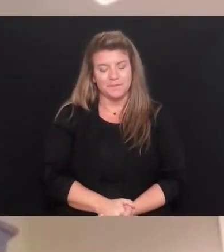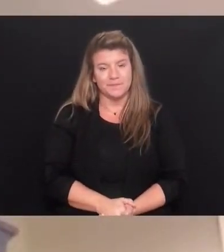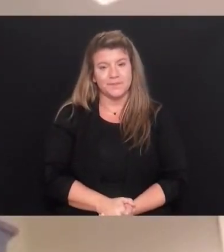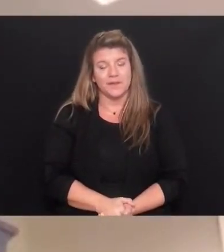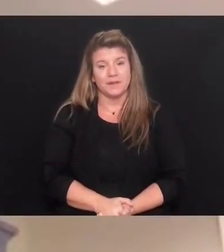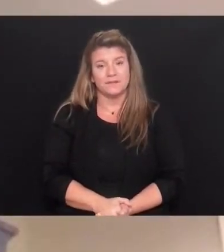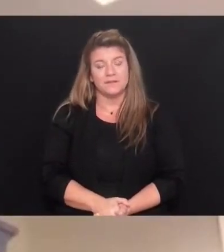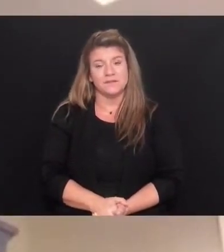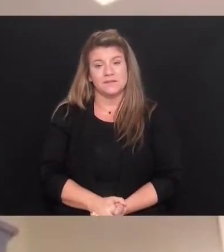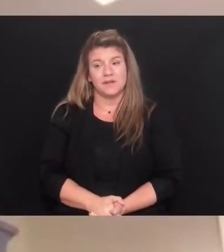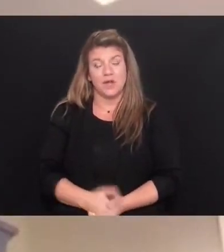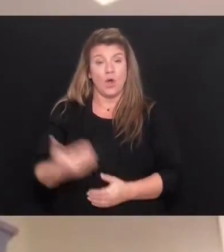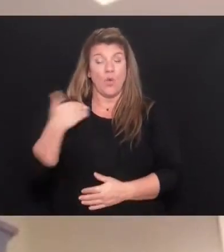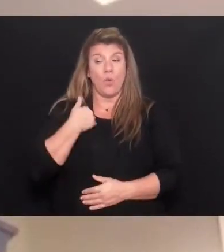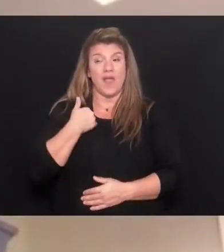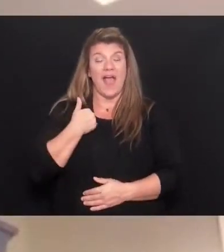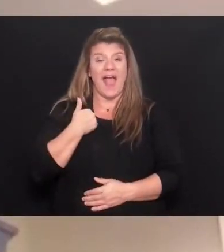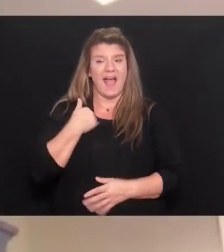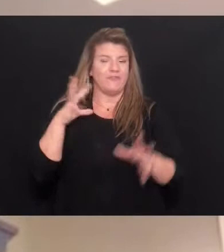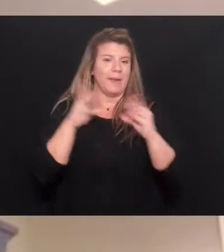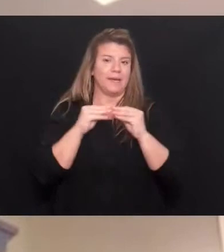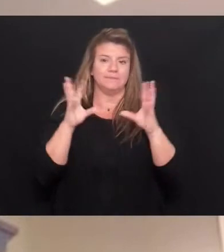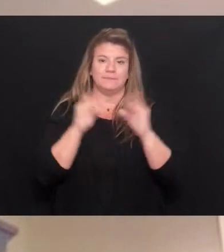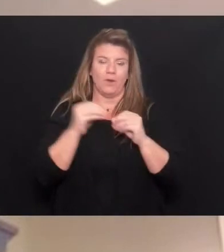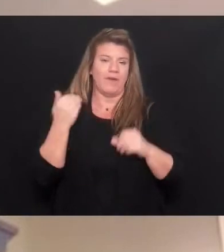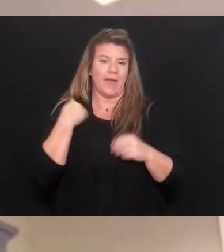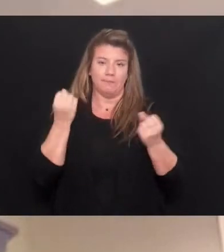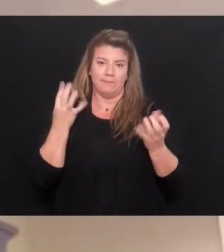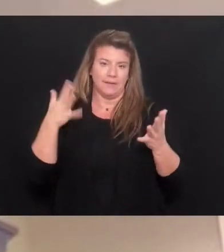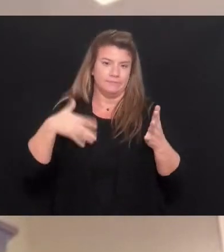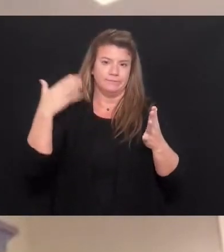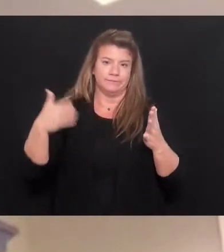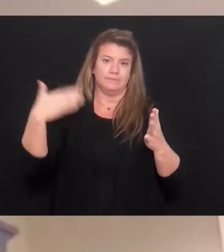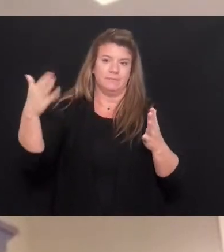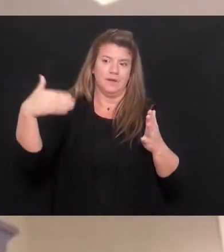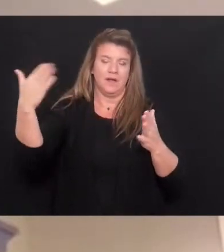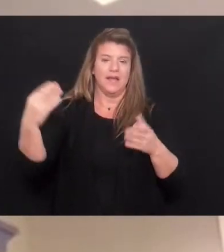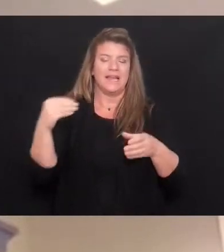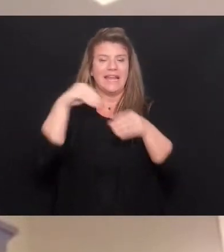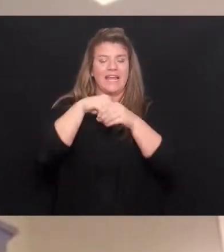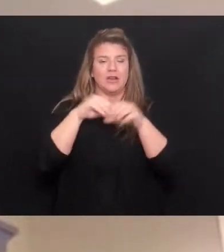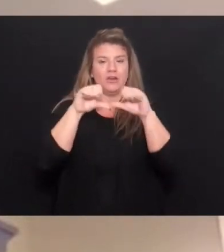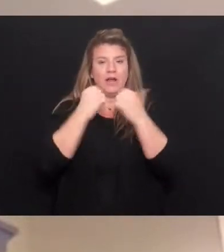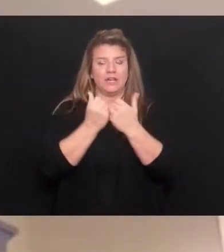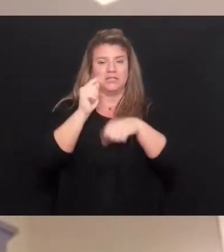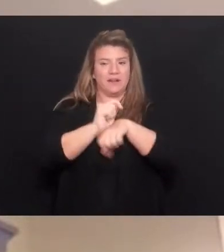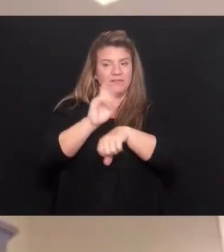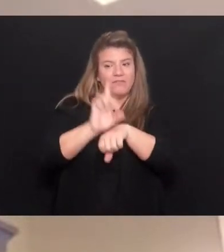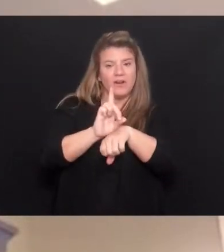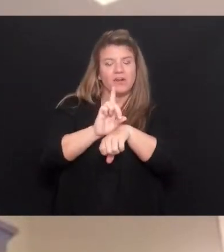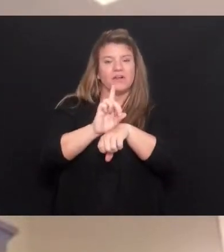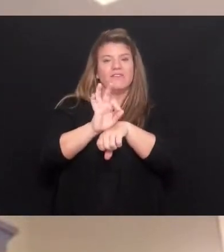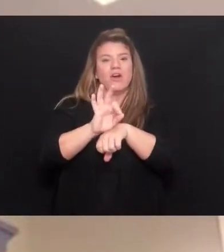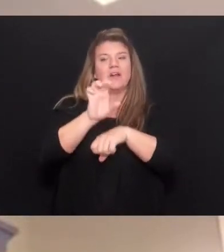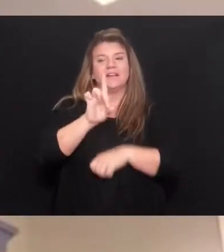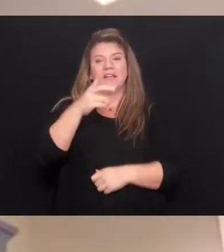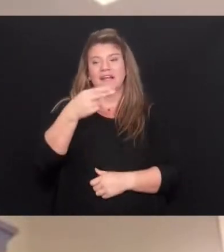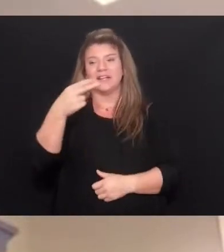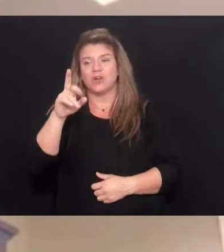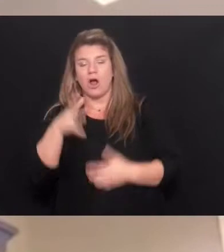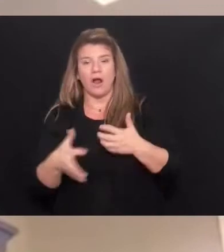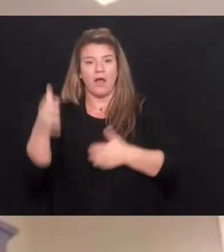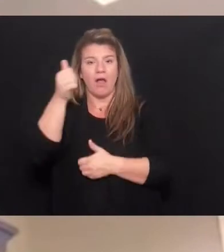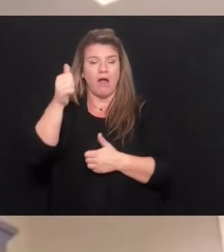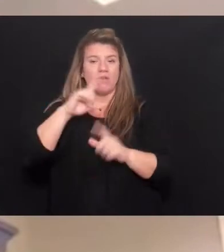Stephen, we've had a series of meetings, and the Interagency Task Force and DHHR Health Command